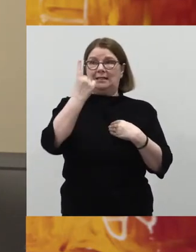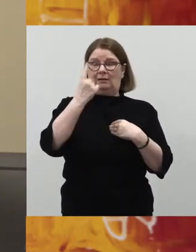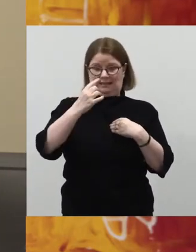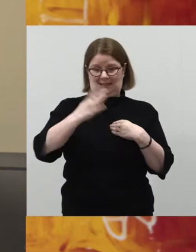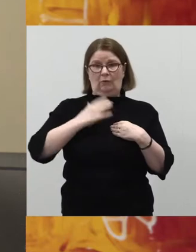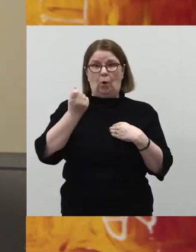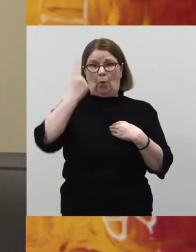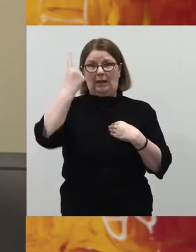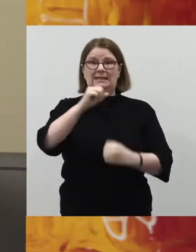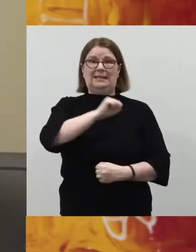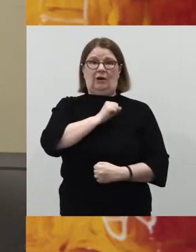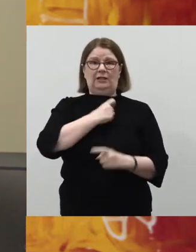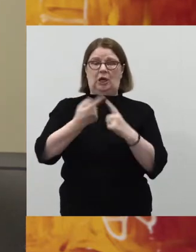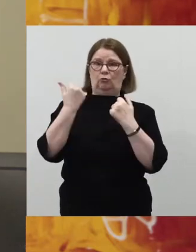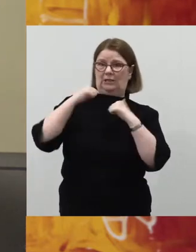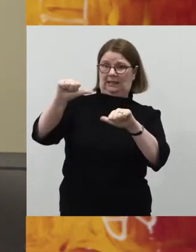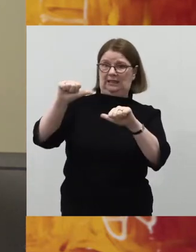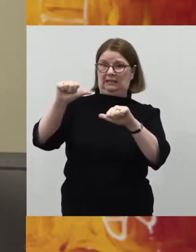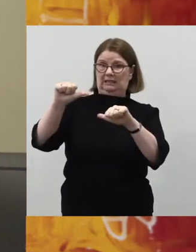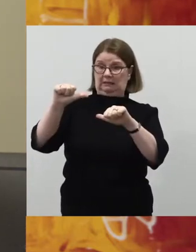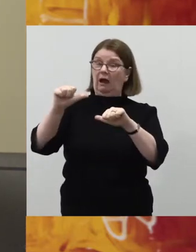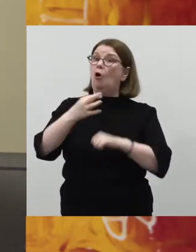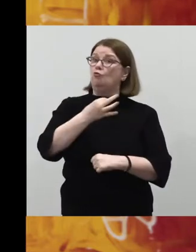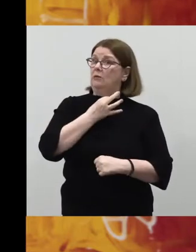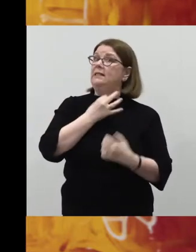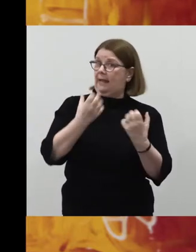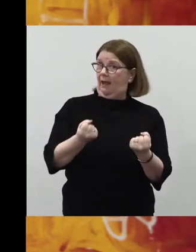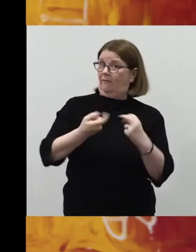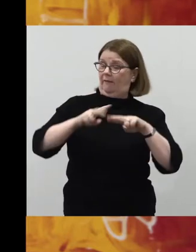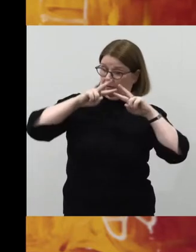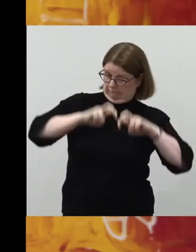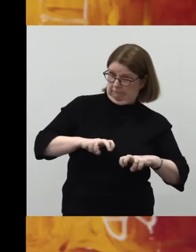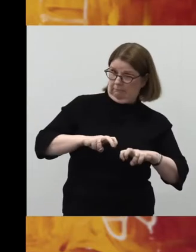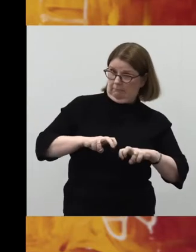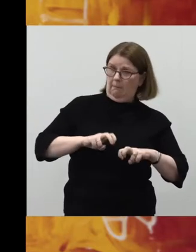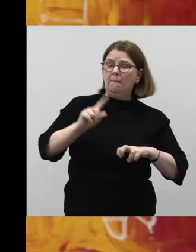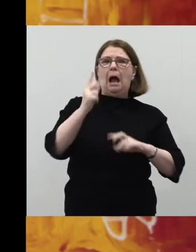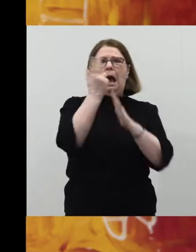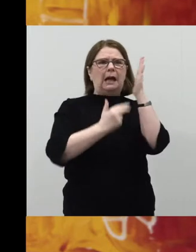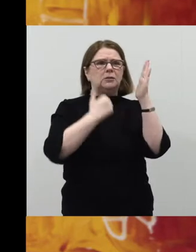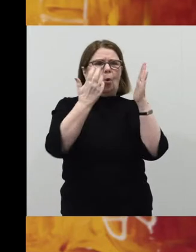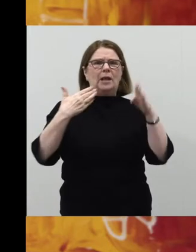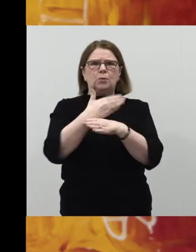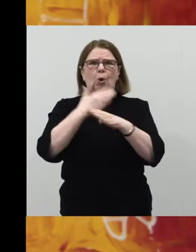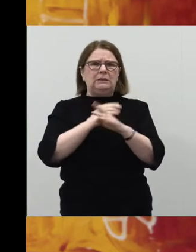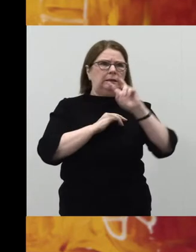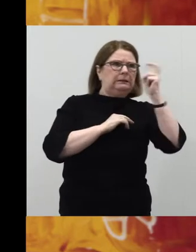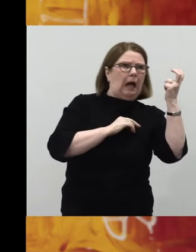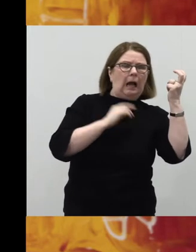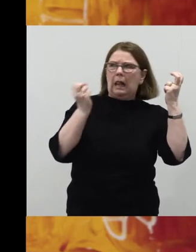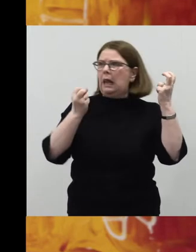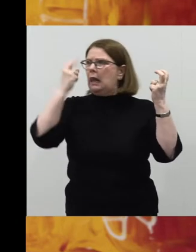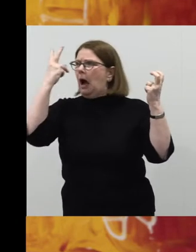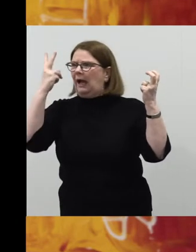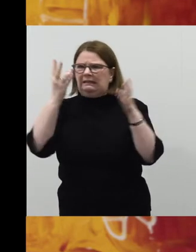Managing your dark side requires self-awareness, courage, and resilience. It is not without its